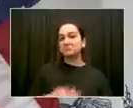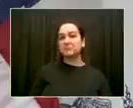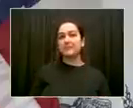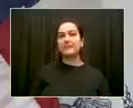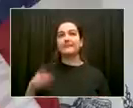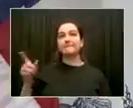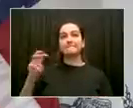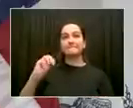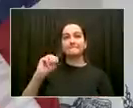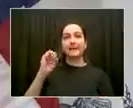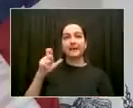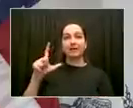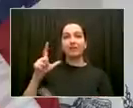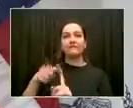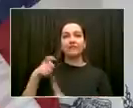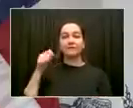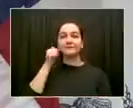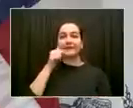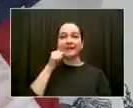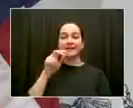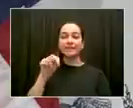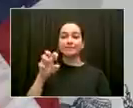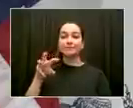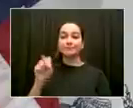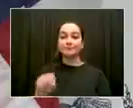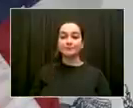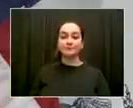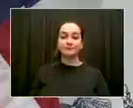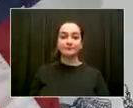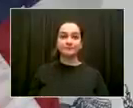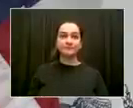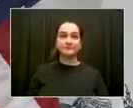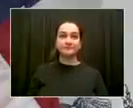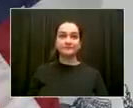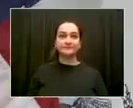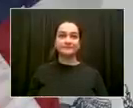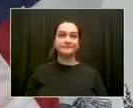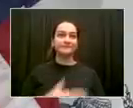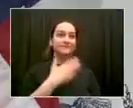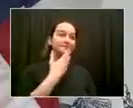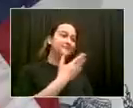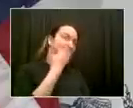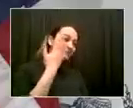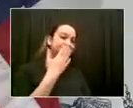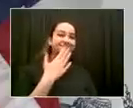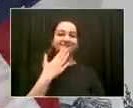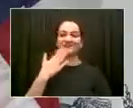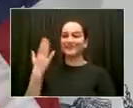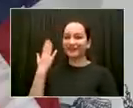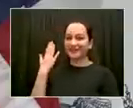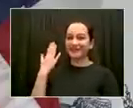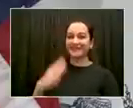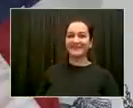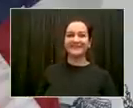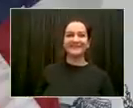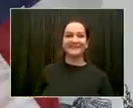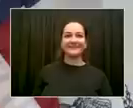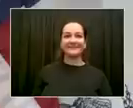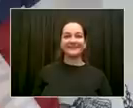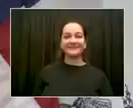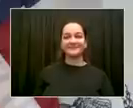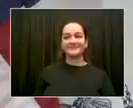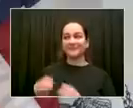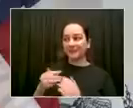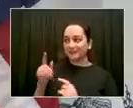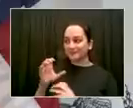Good morning, Mr. Mayor. Good morning, Michael. How you been? I'm all right. So back on